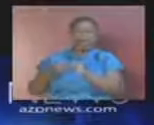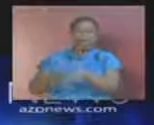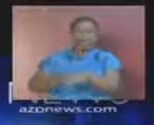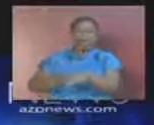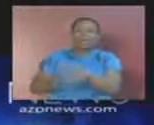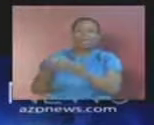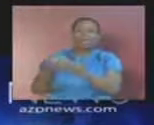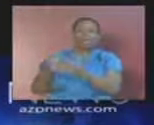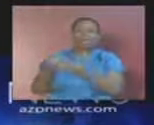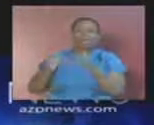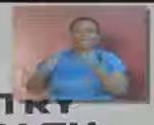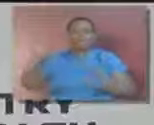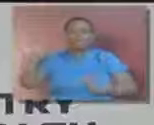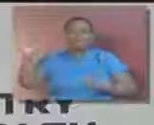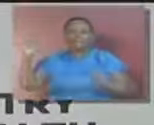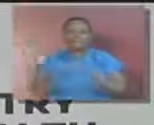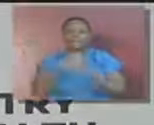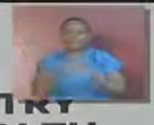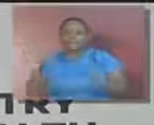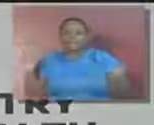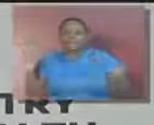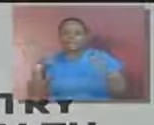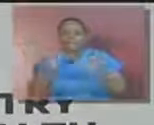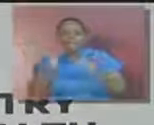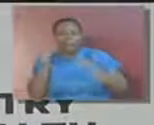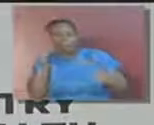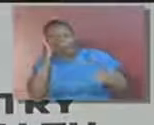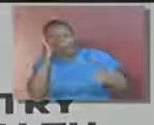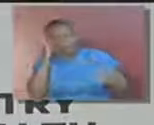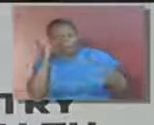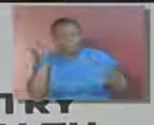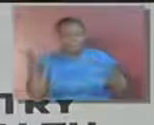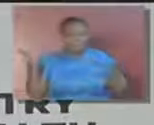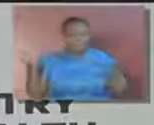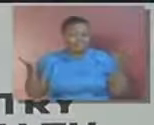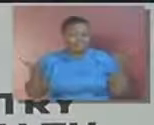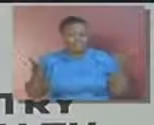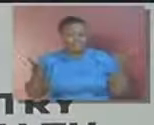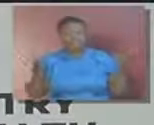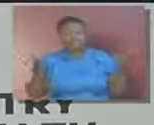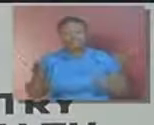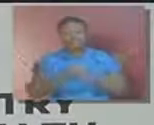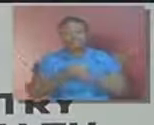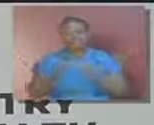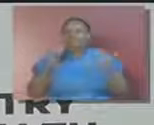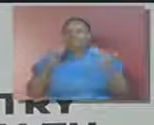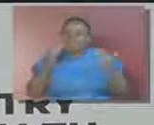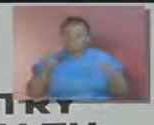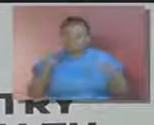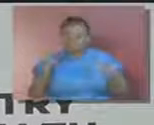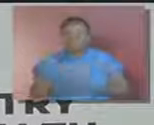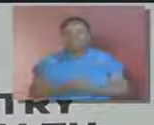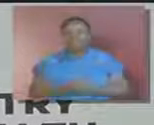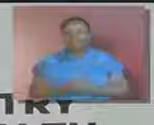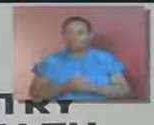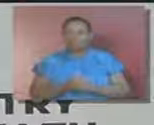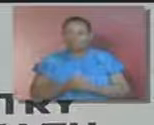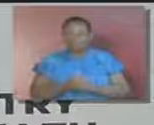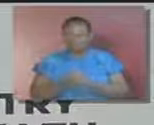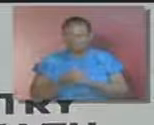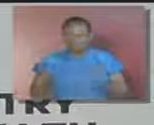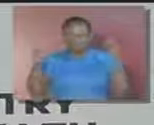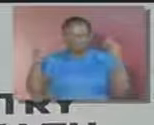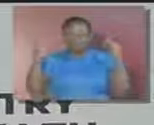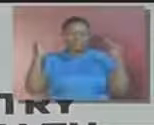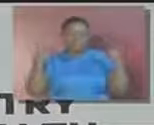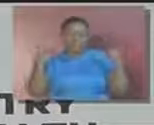you. Right. Thank you, Prior. So I'll go over the math which I gave on Wednesday.